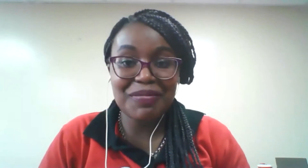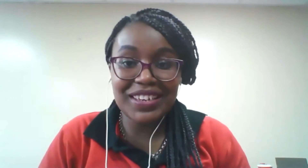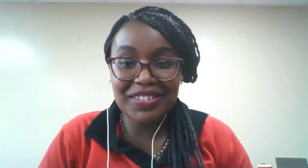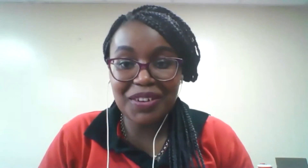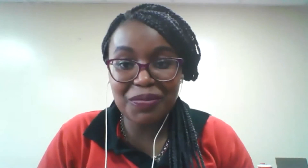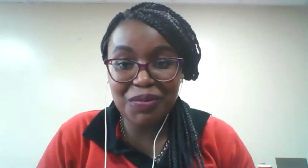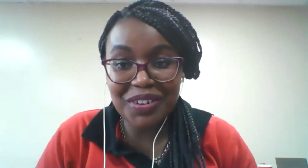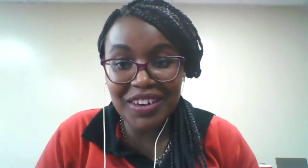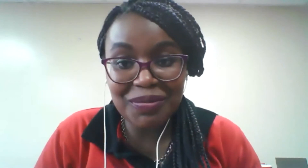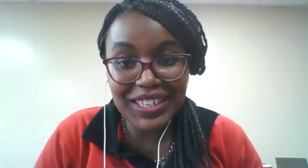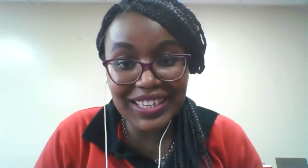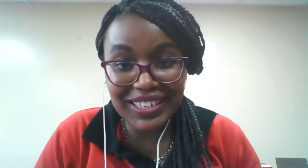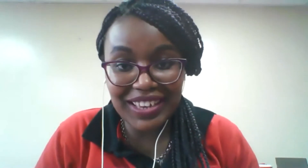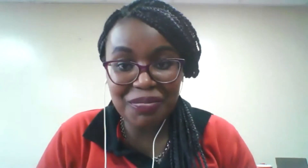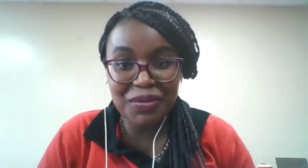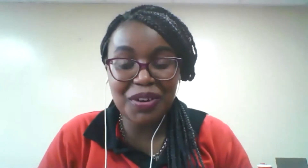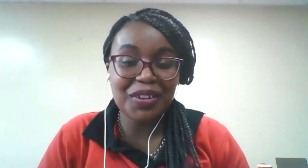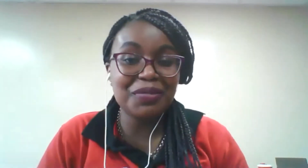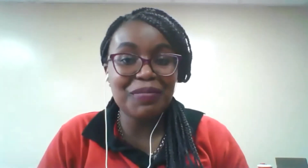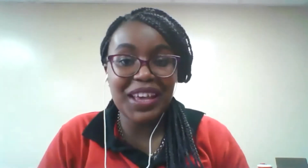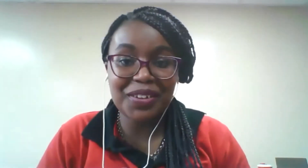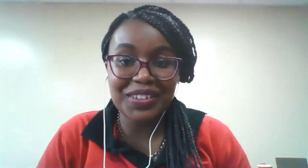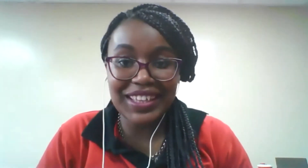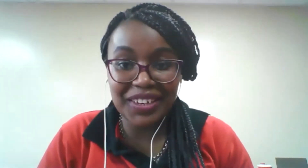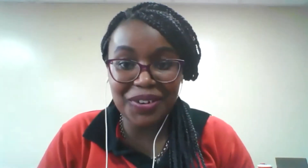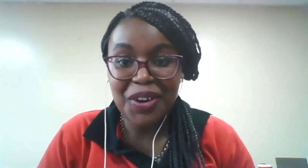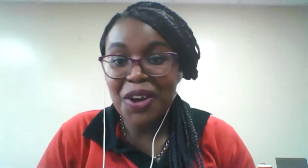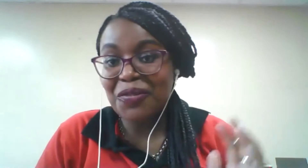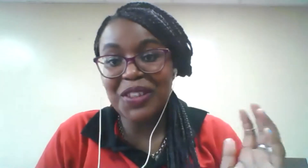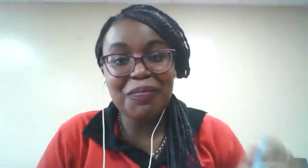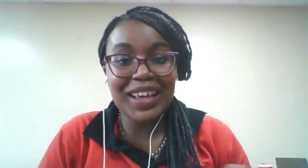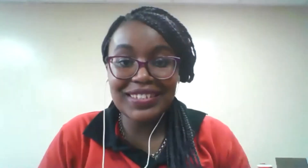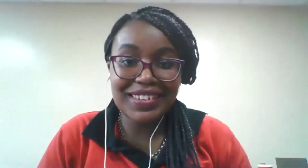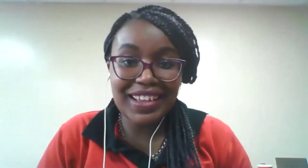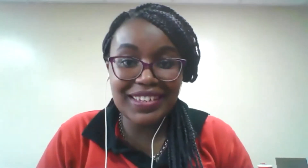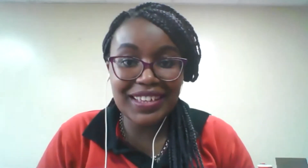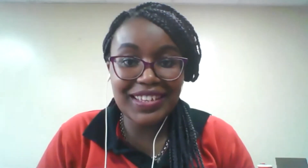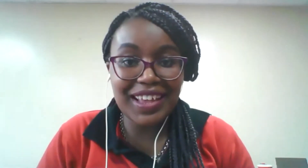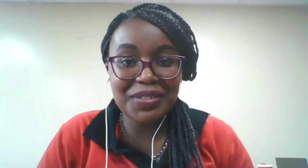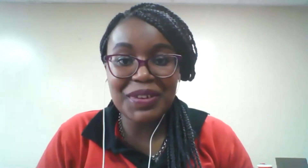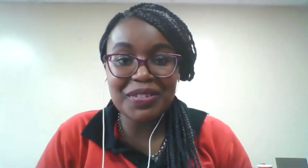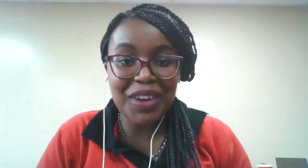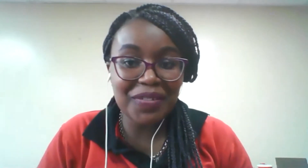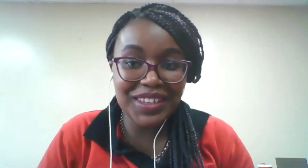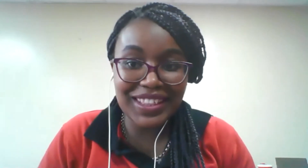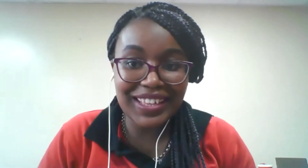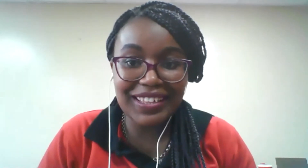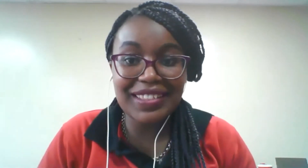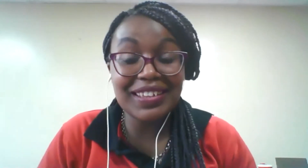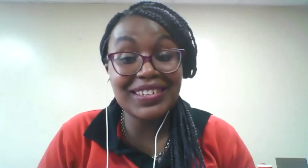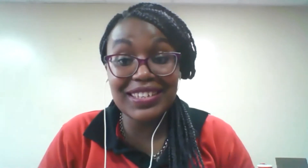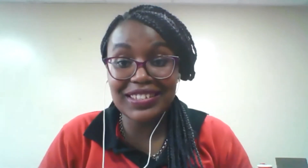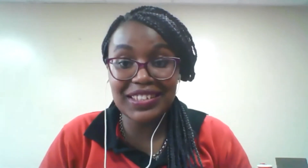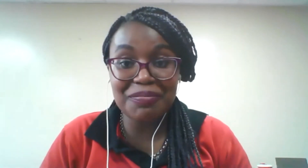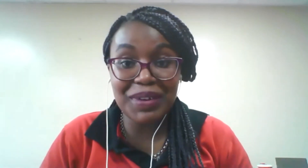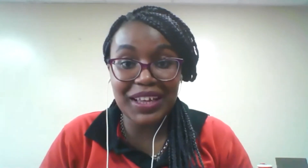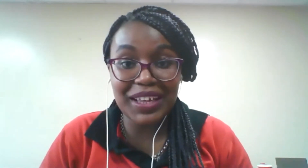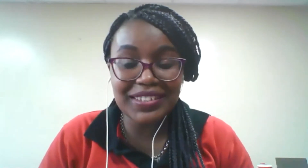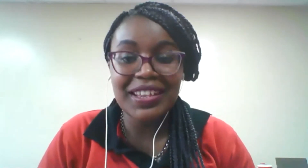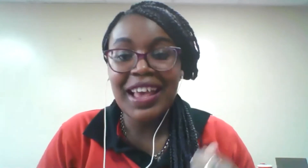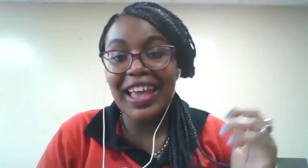Senior Manager of Programs, Ikitabu, called Michael Ngeno. For the past 9 years, he has been driving the